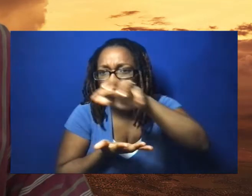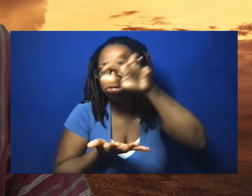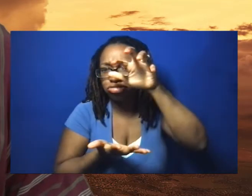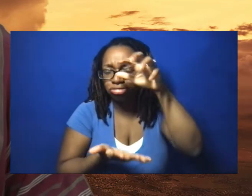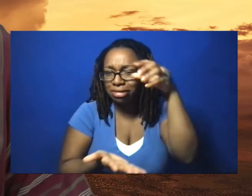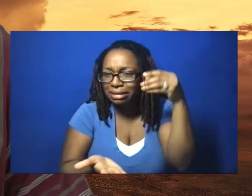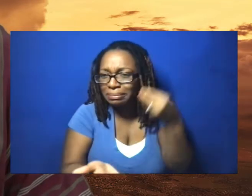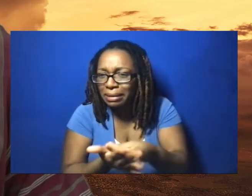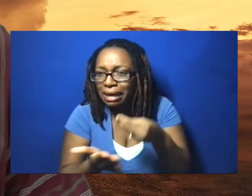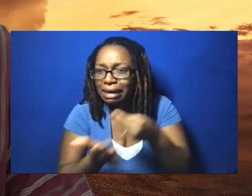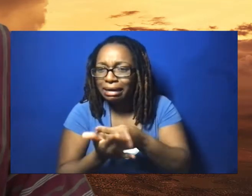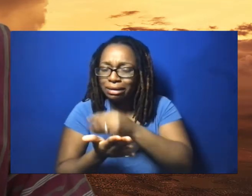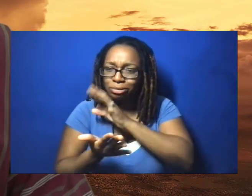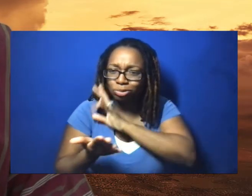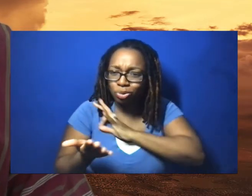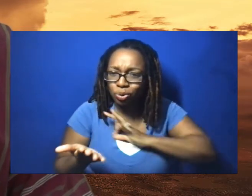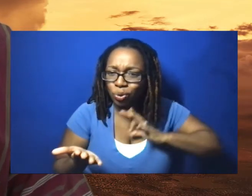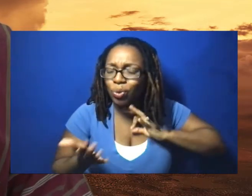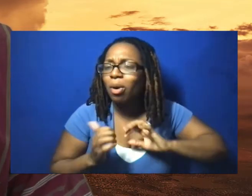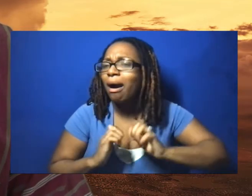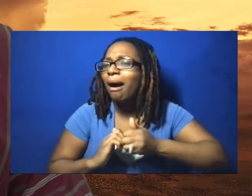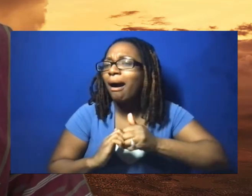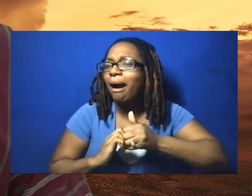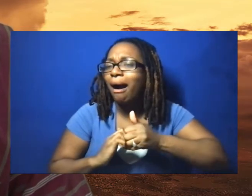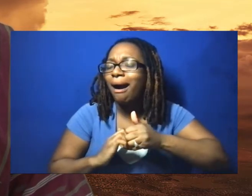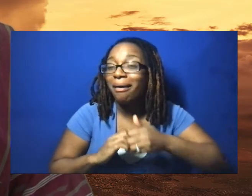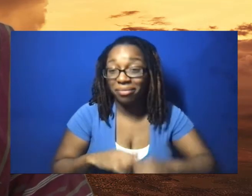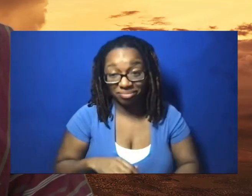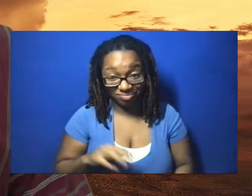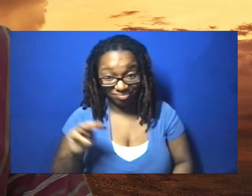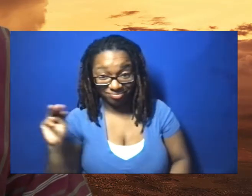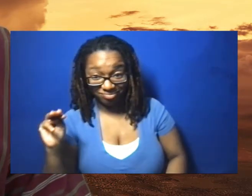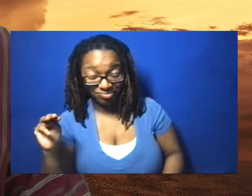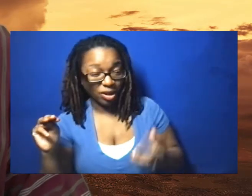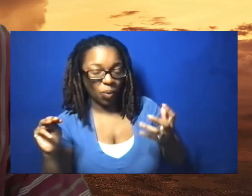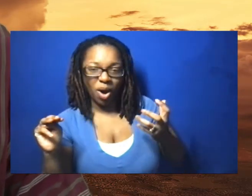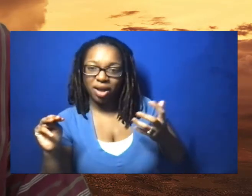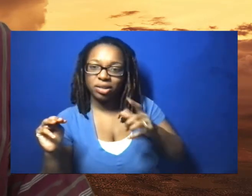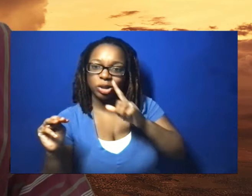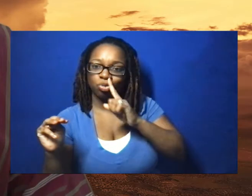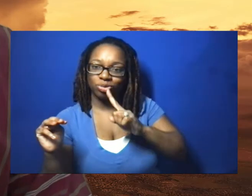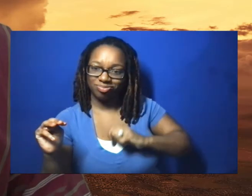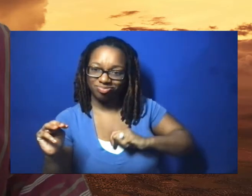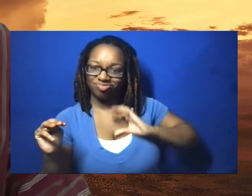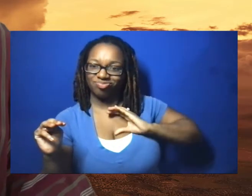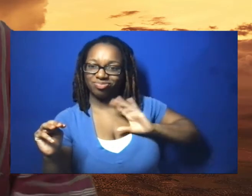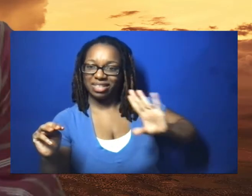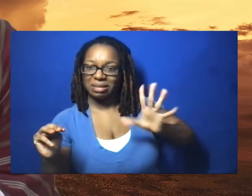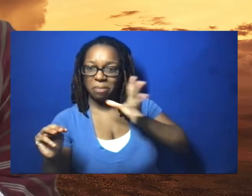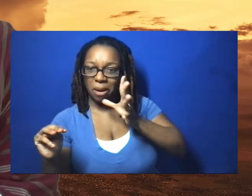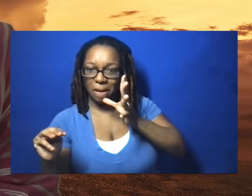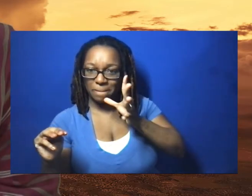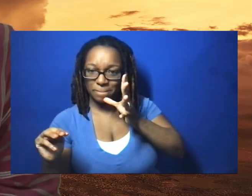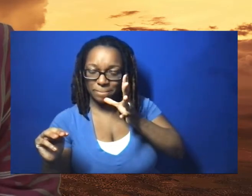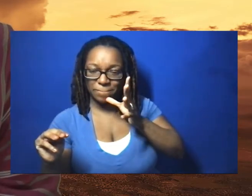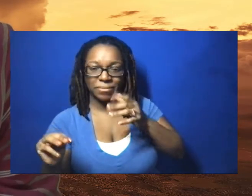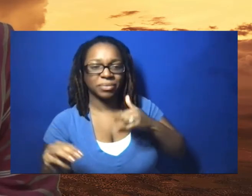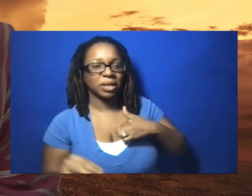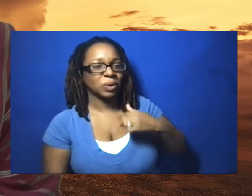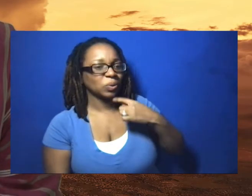Mufunga wanted to impress his mother, opened his mouth and says,